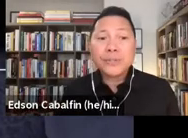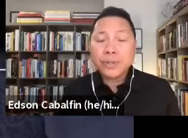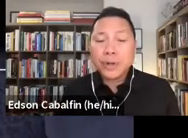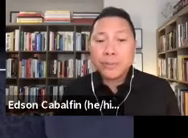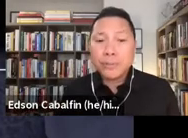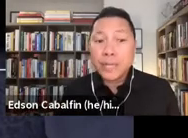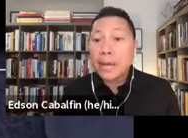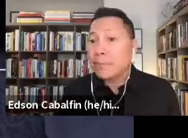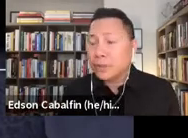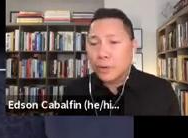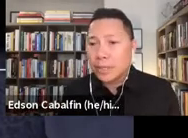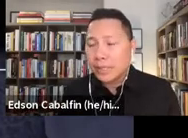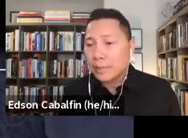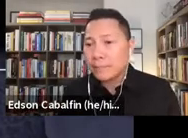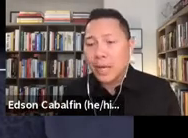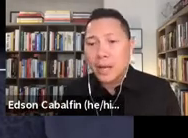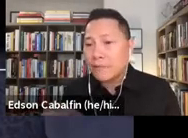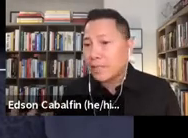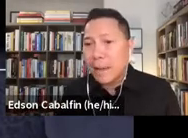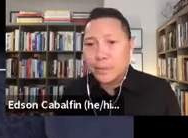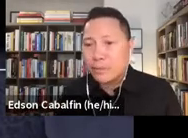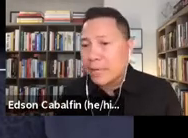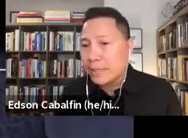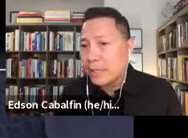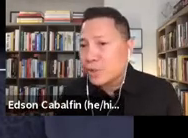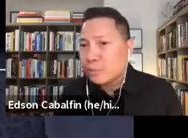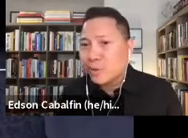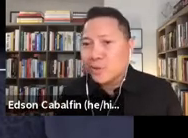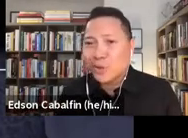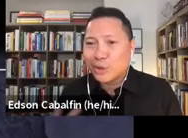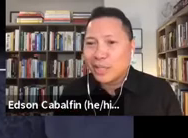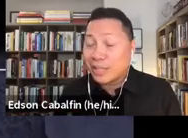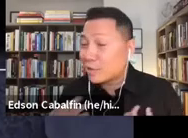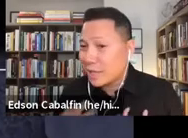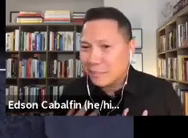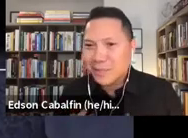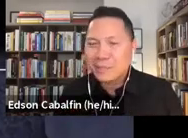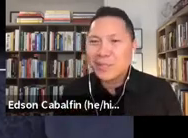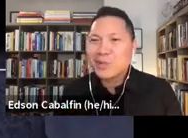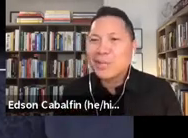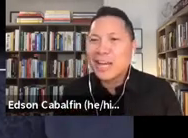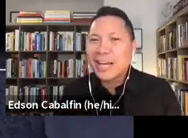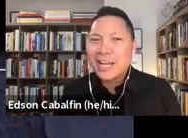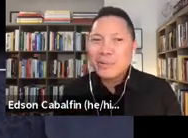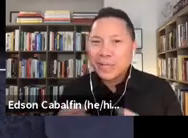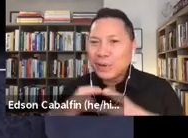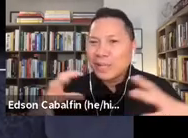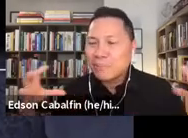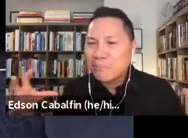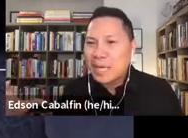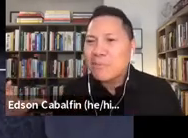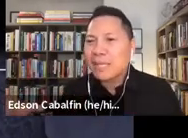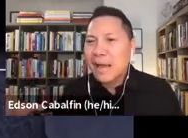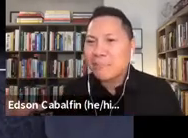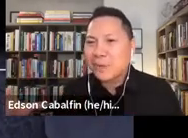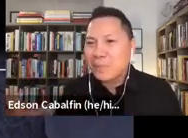design studio beyond mere tokenism. For example, in writing history books or looking at history, again, because I'm a historian, we can look at